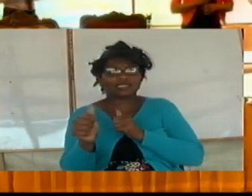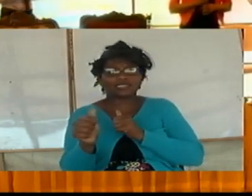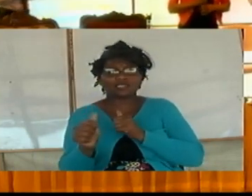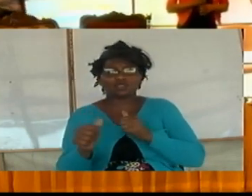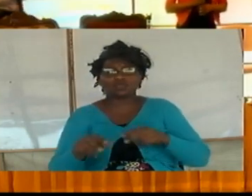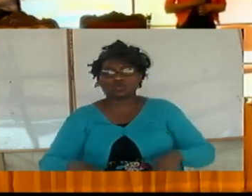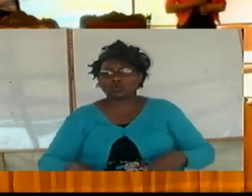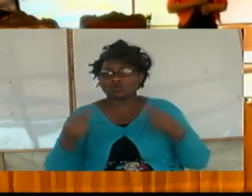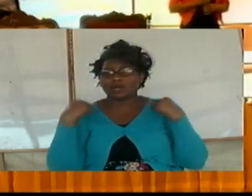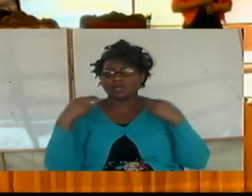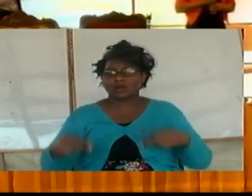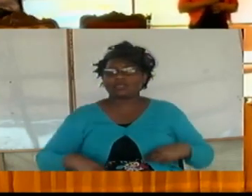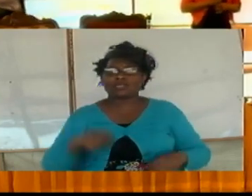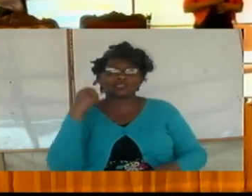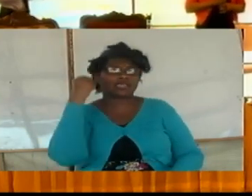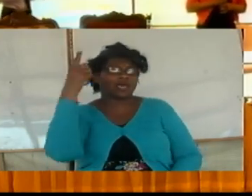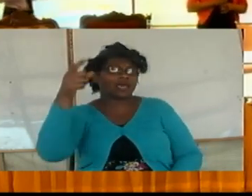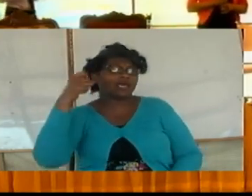Passes human